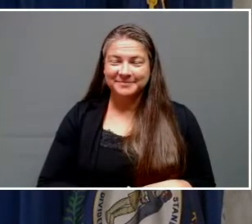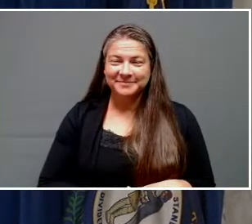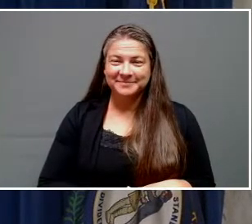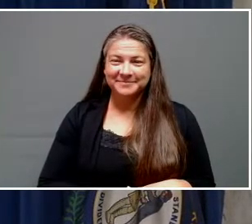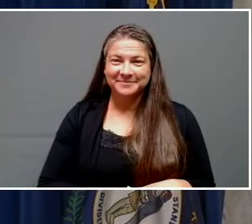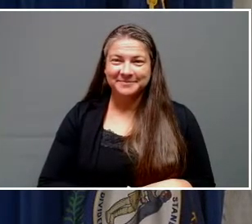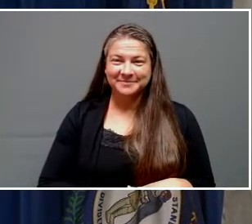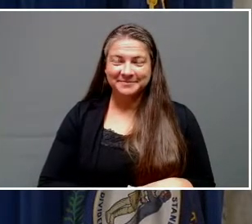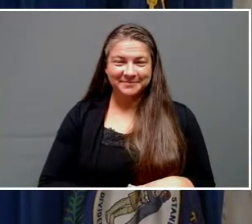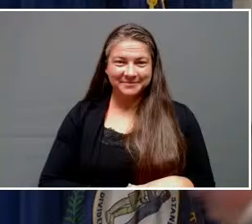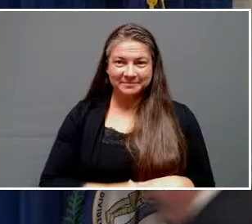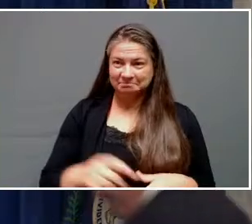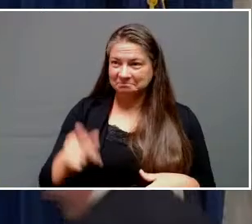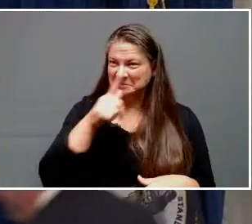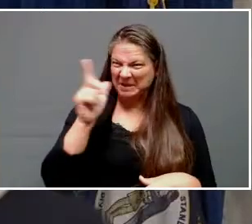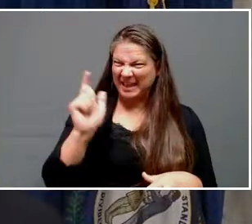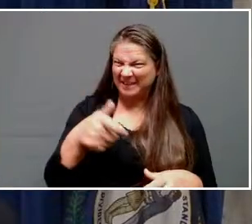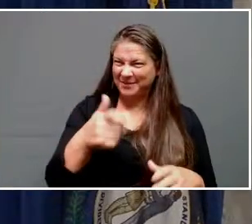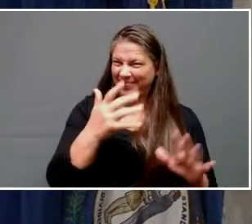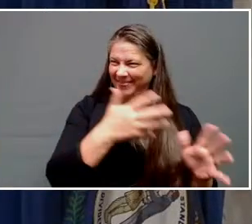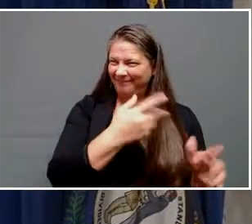You don't have to leave them all alone over here.